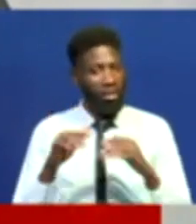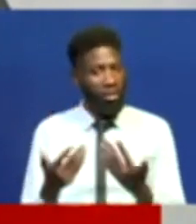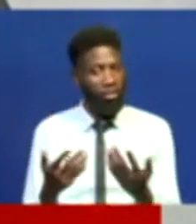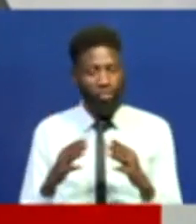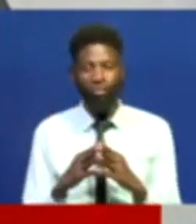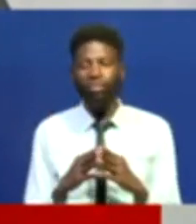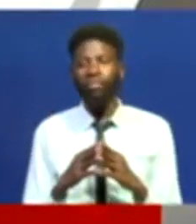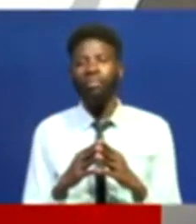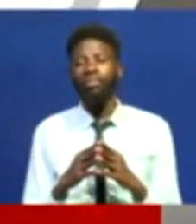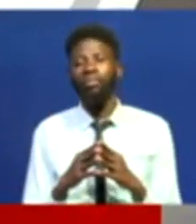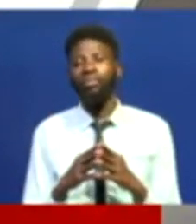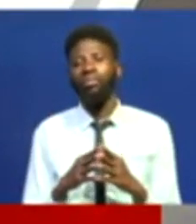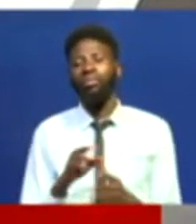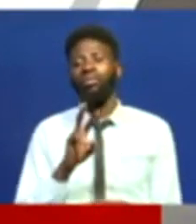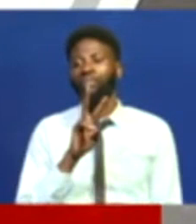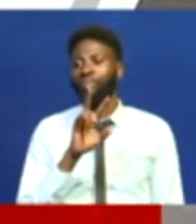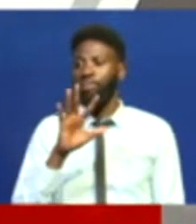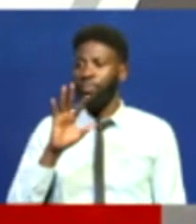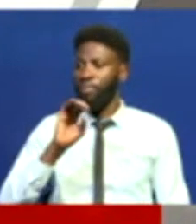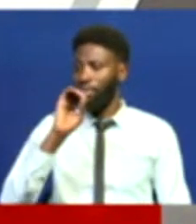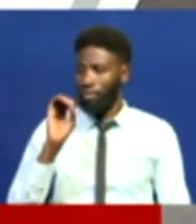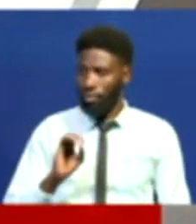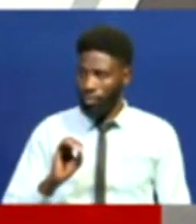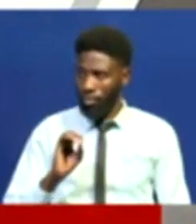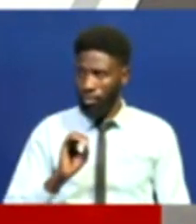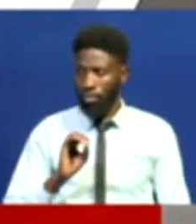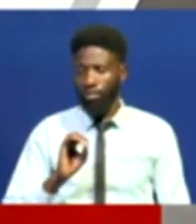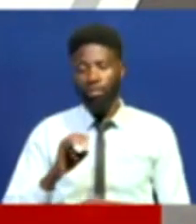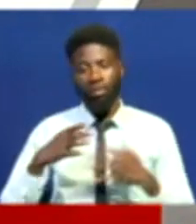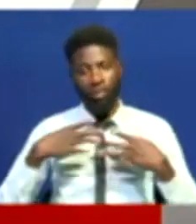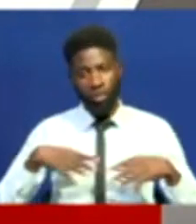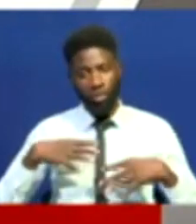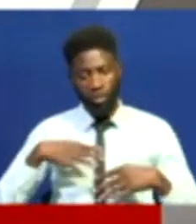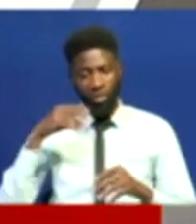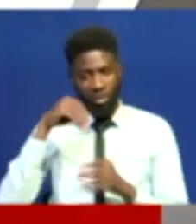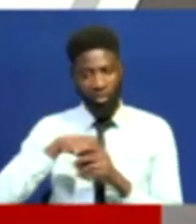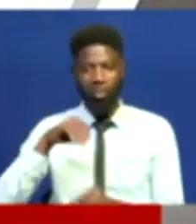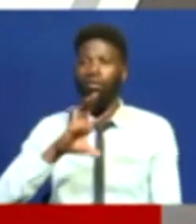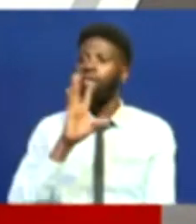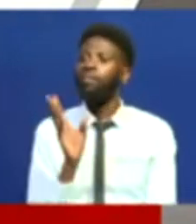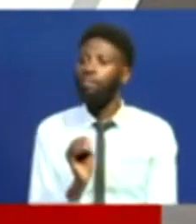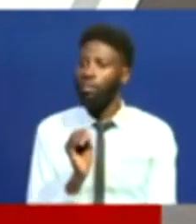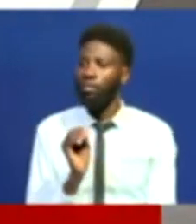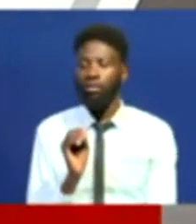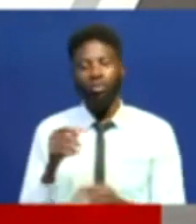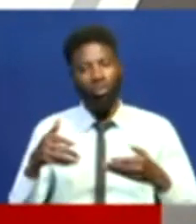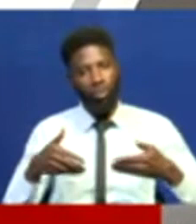mm-hmm. about 25% of our population in Africa is young